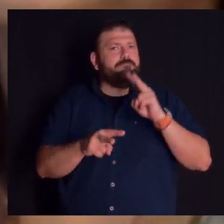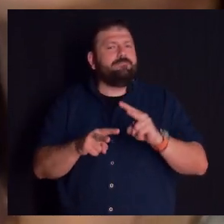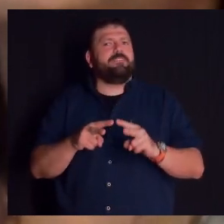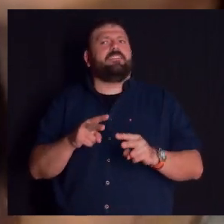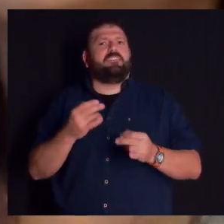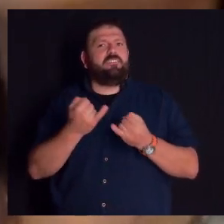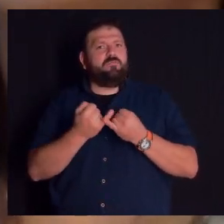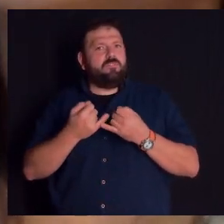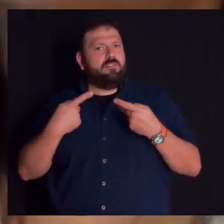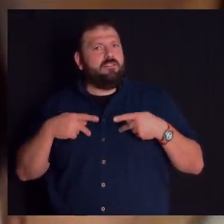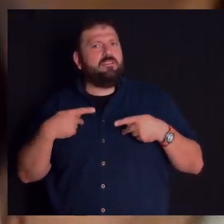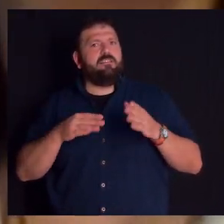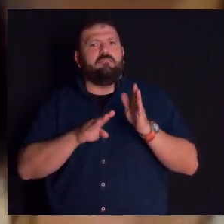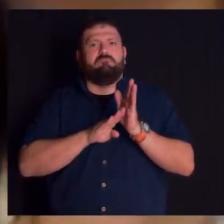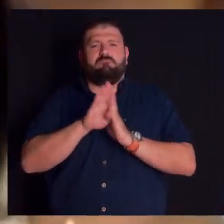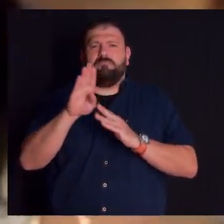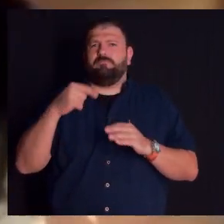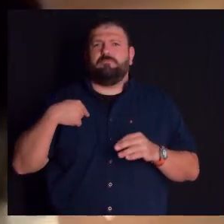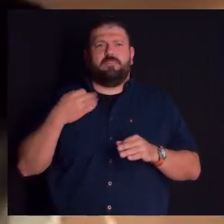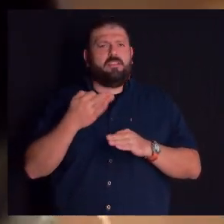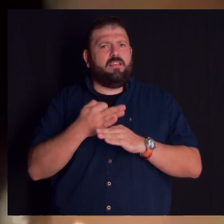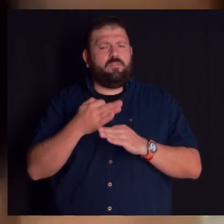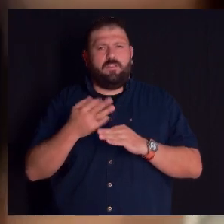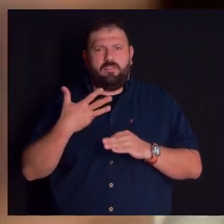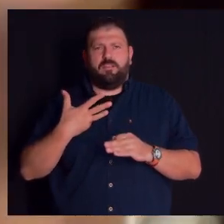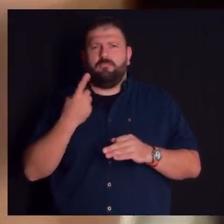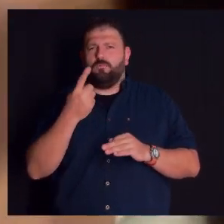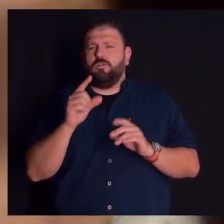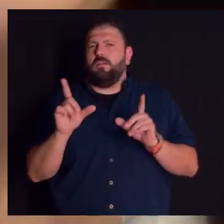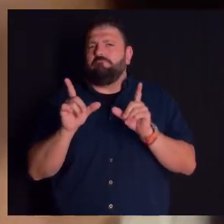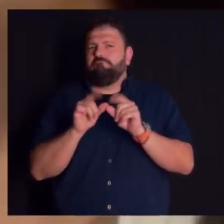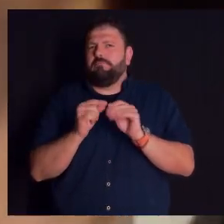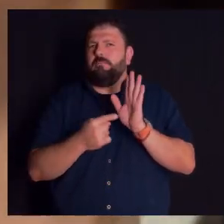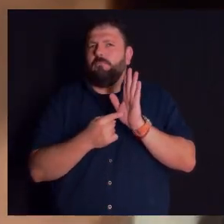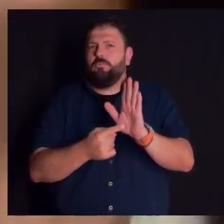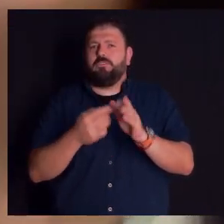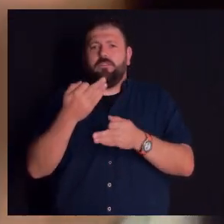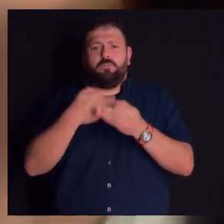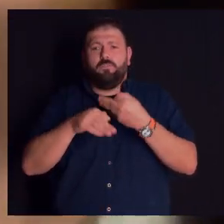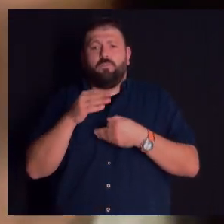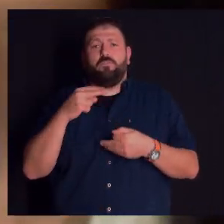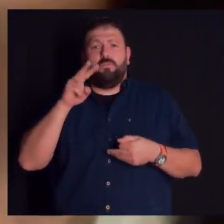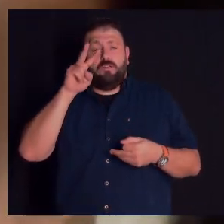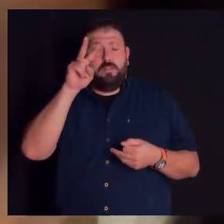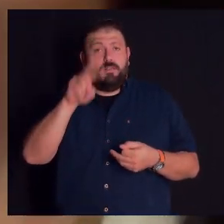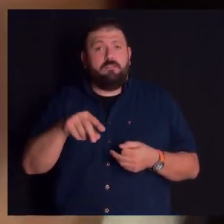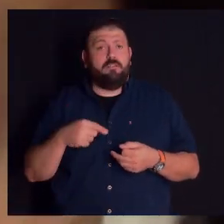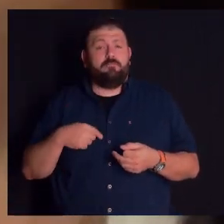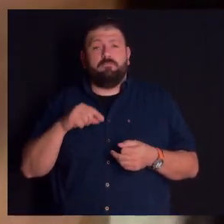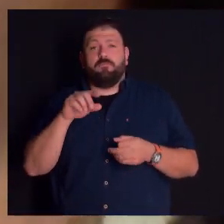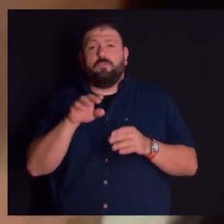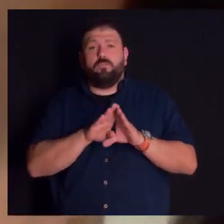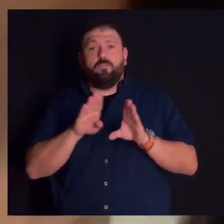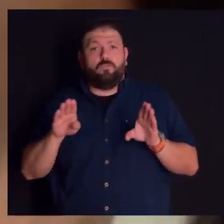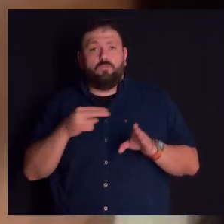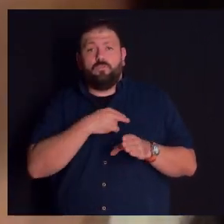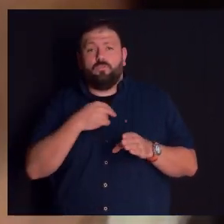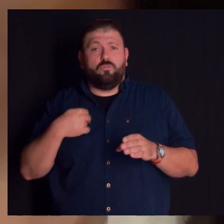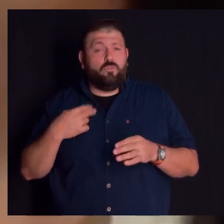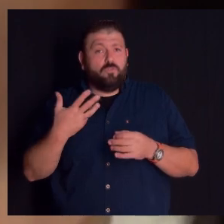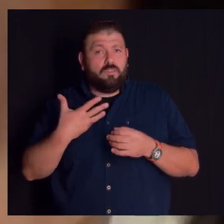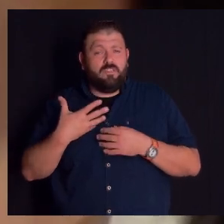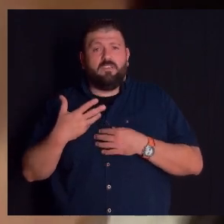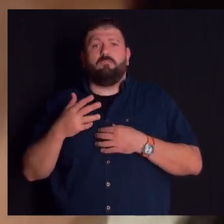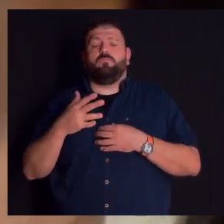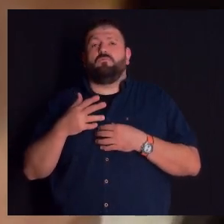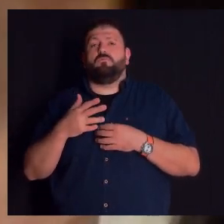the profile of our company. So we will show you right now something that, because yesterday